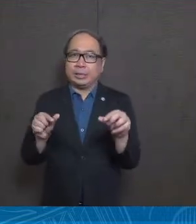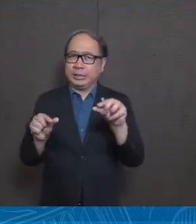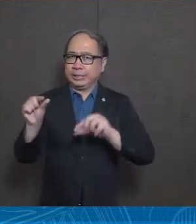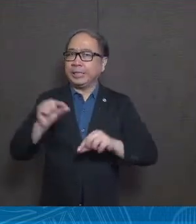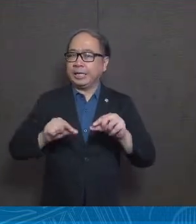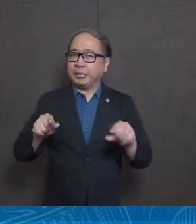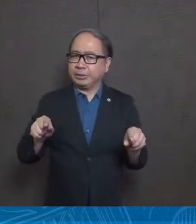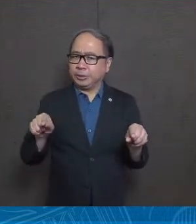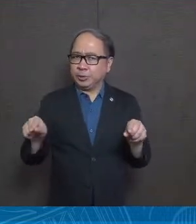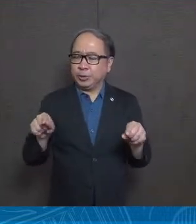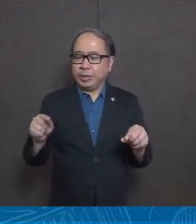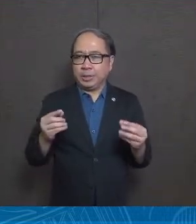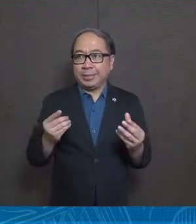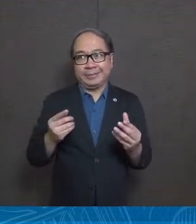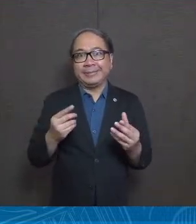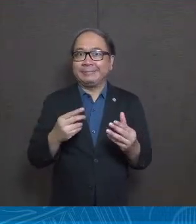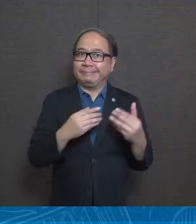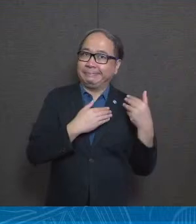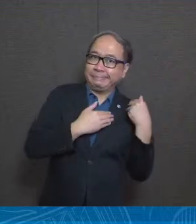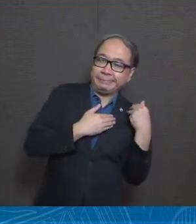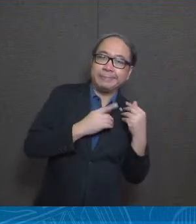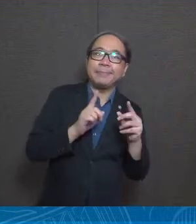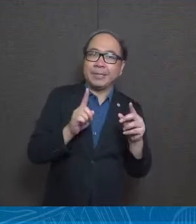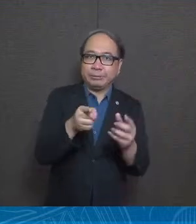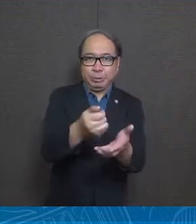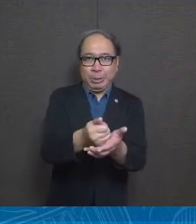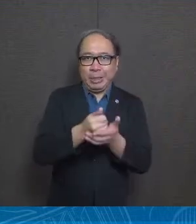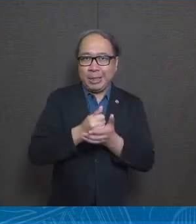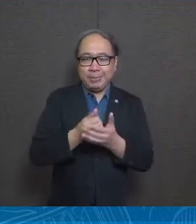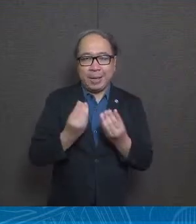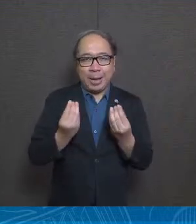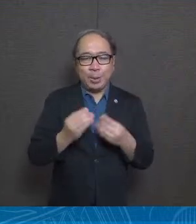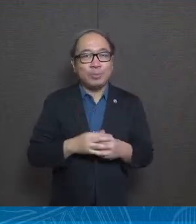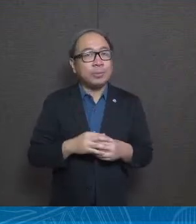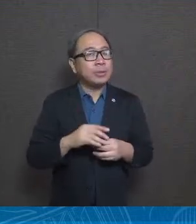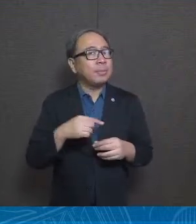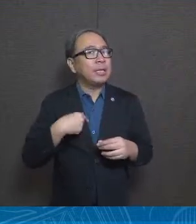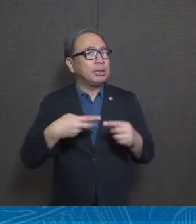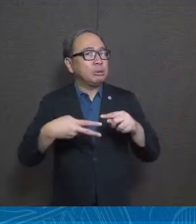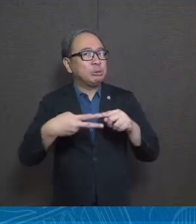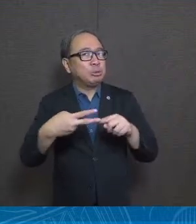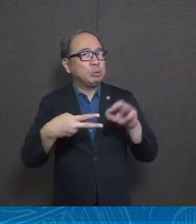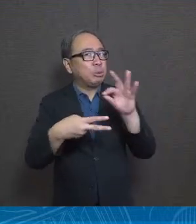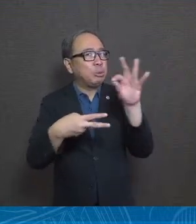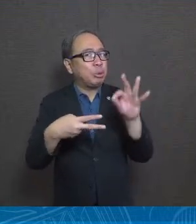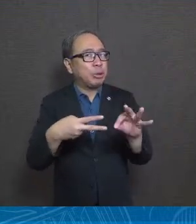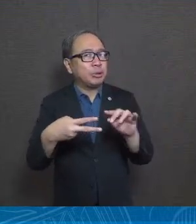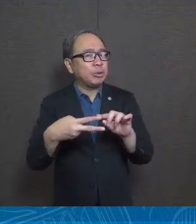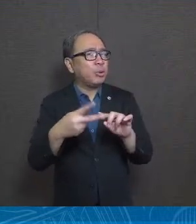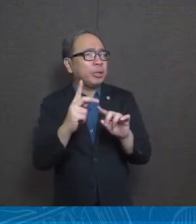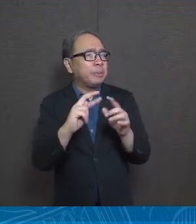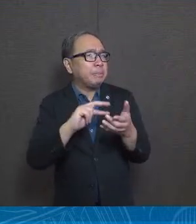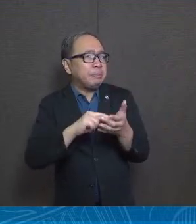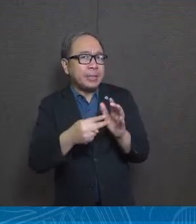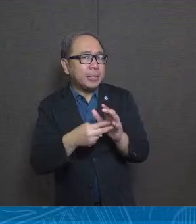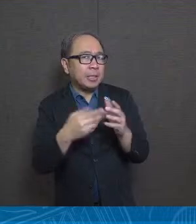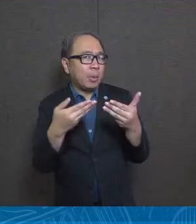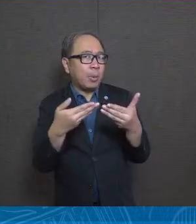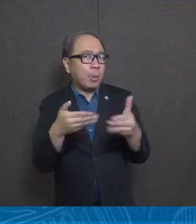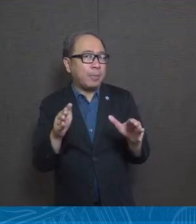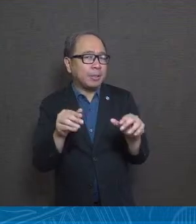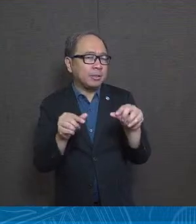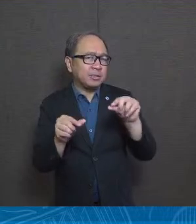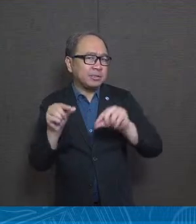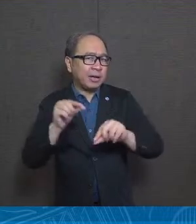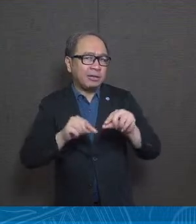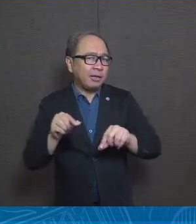that. So I'm starting with two more questions. The first question is, what does open science mean to you? So please use the